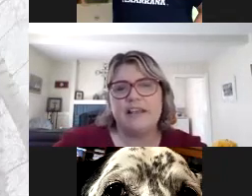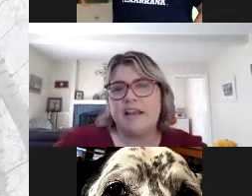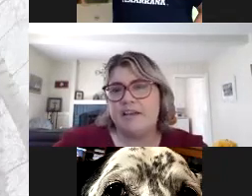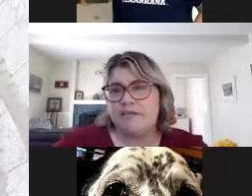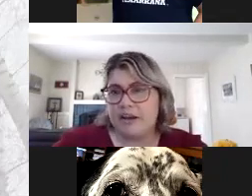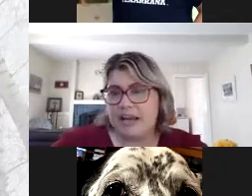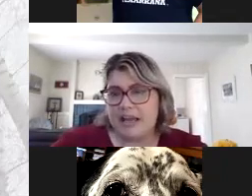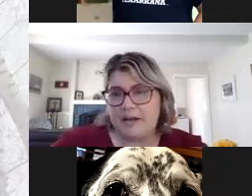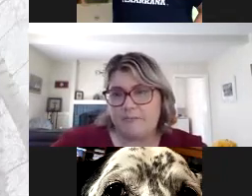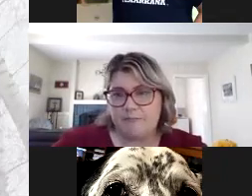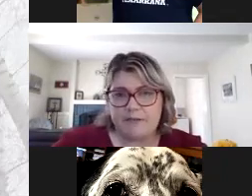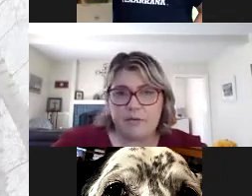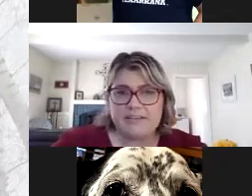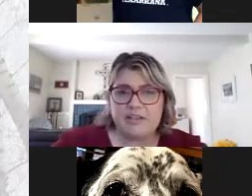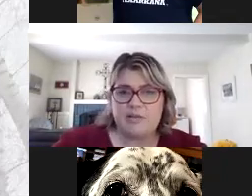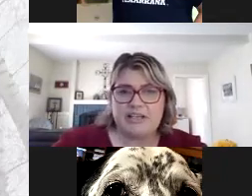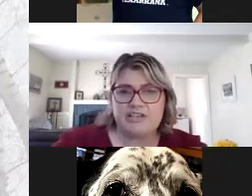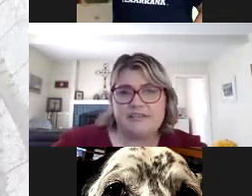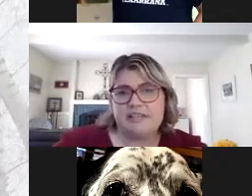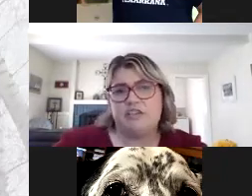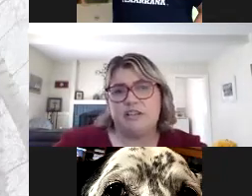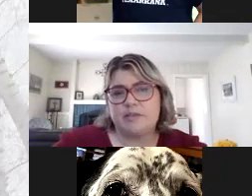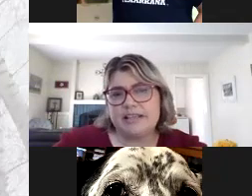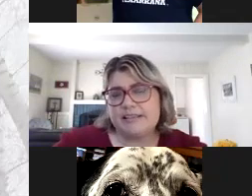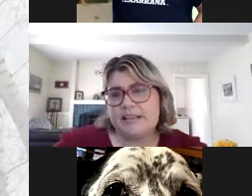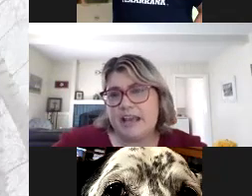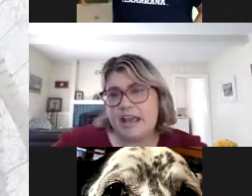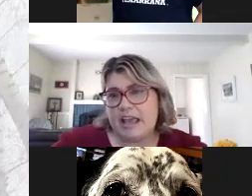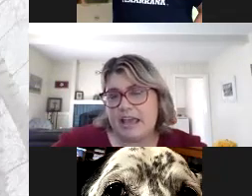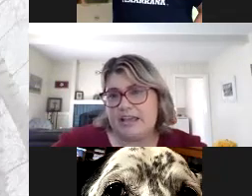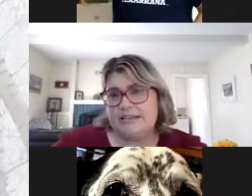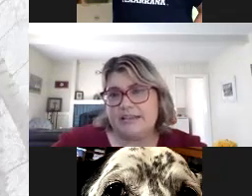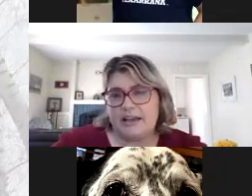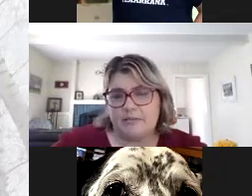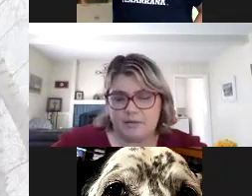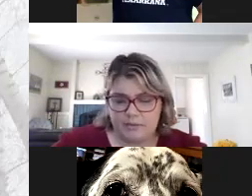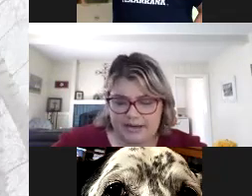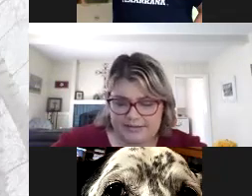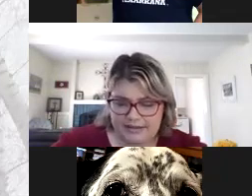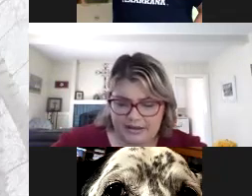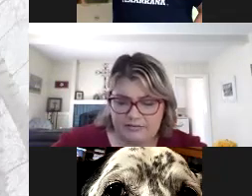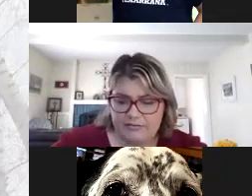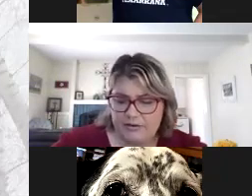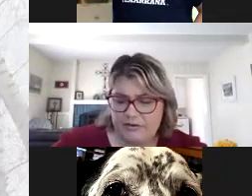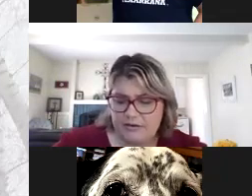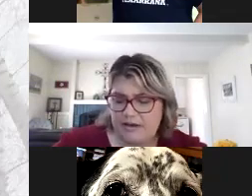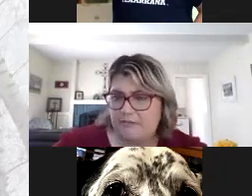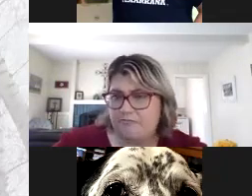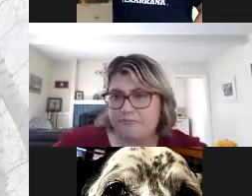populations. Very focused on the protection of civil liberties and the rights of